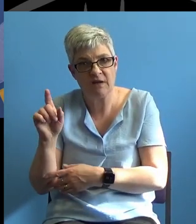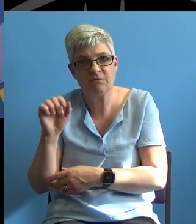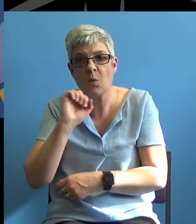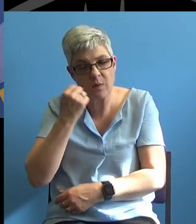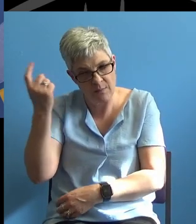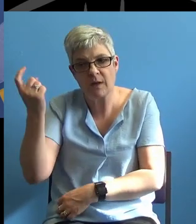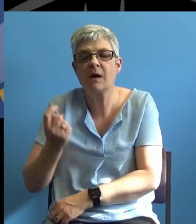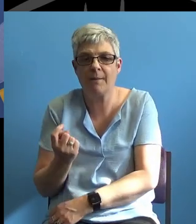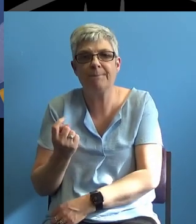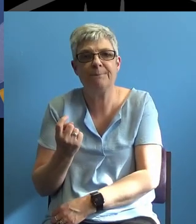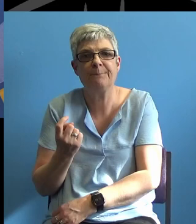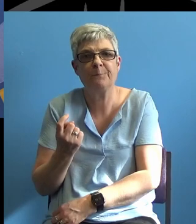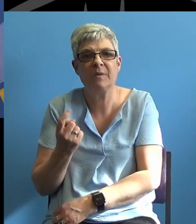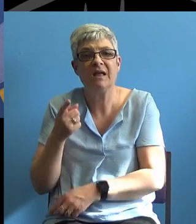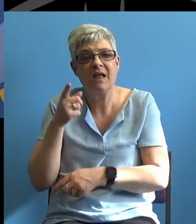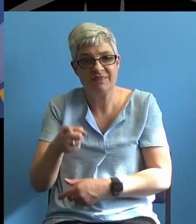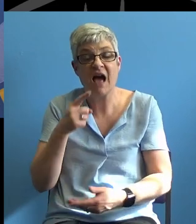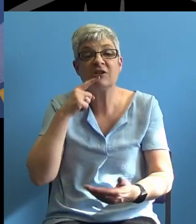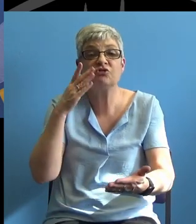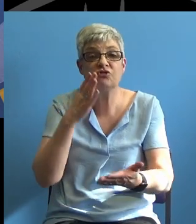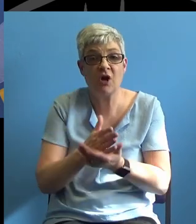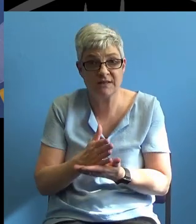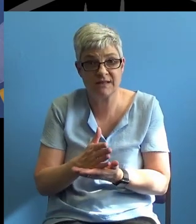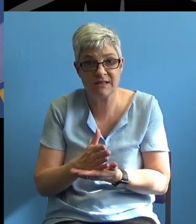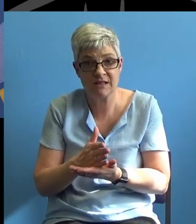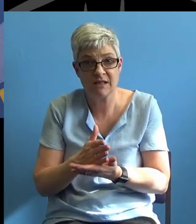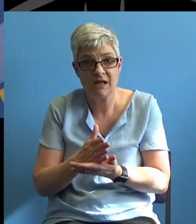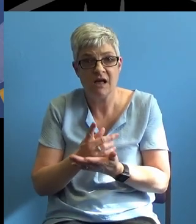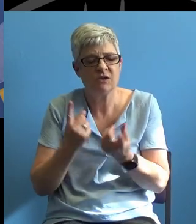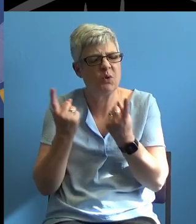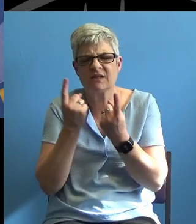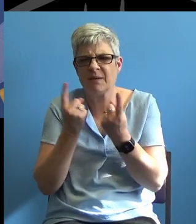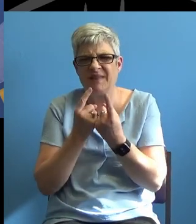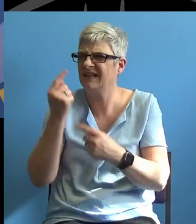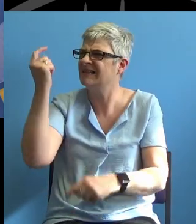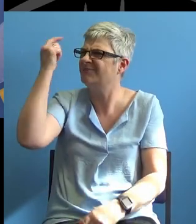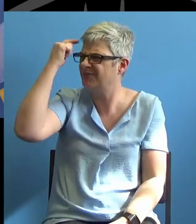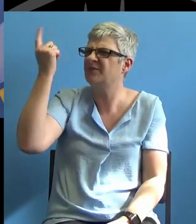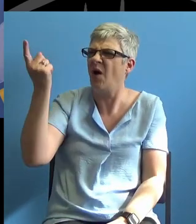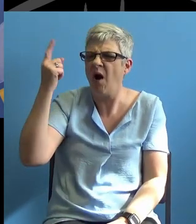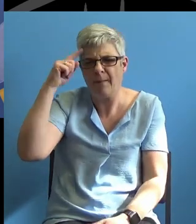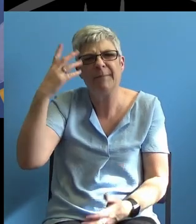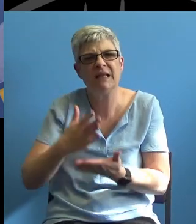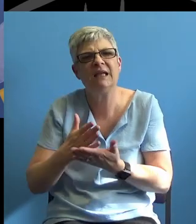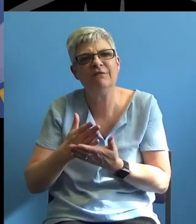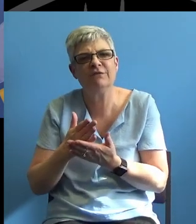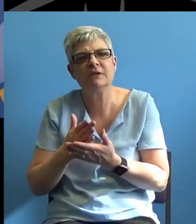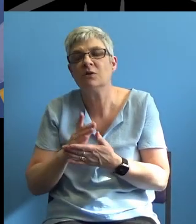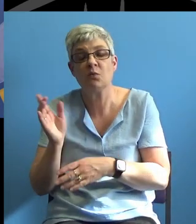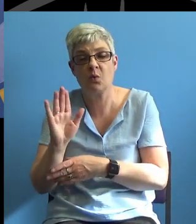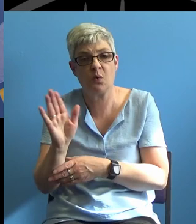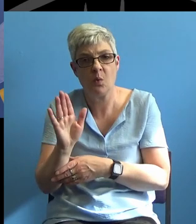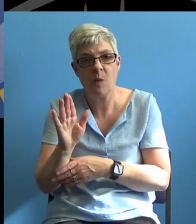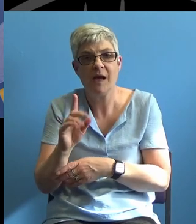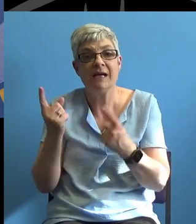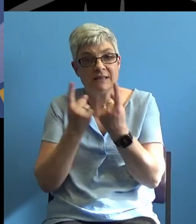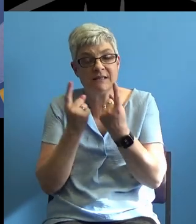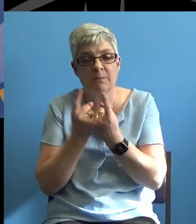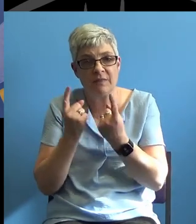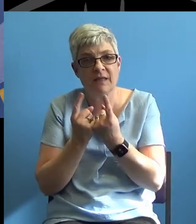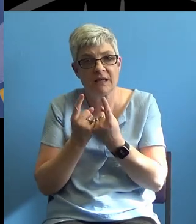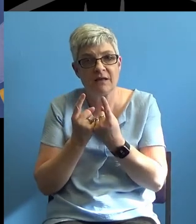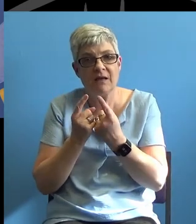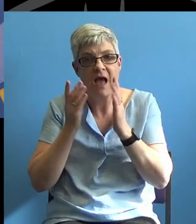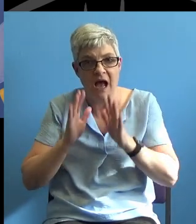And that trust is not something that's just there in my mind, oh yes, I believe. It's something